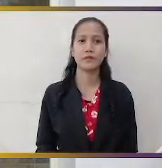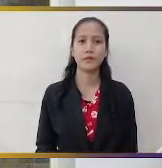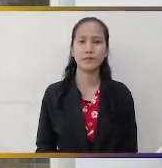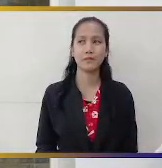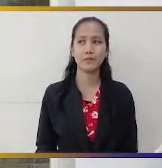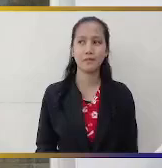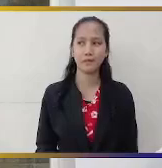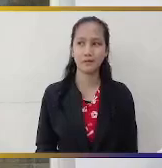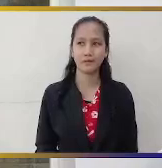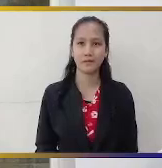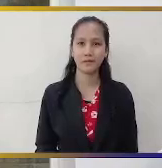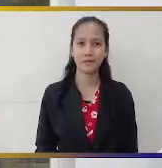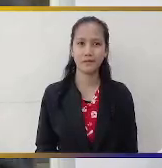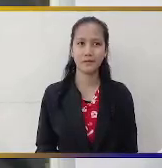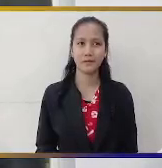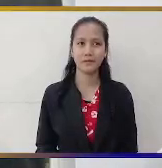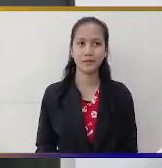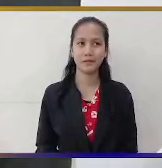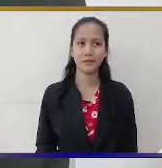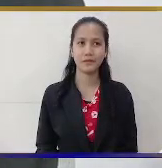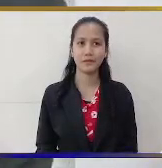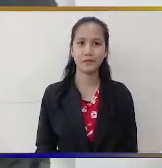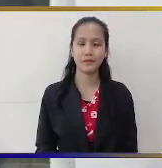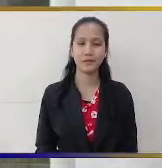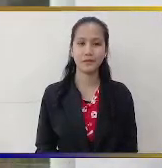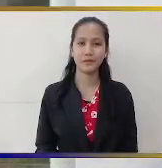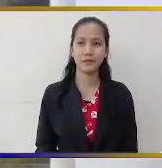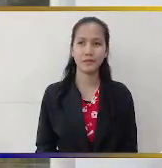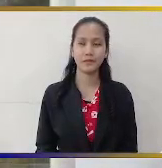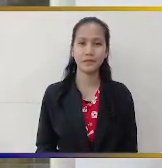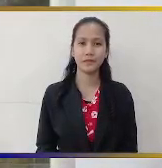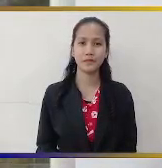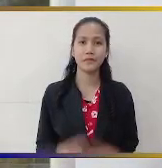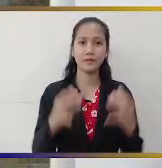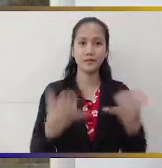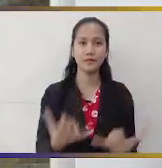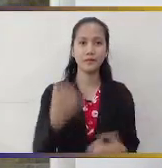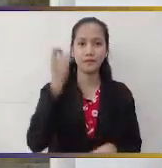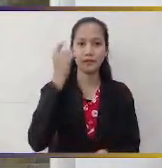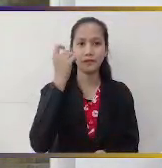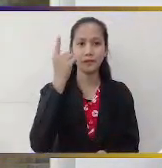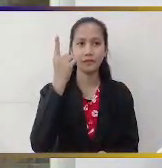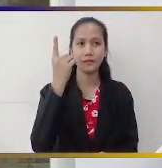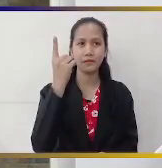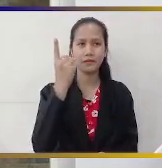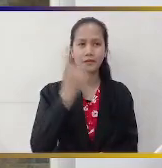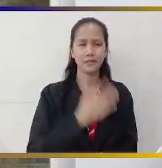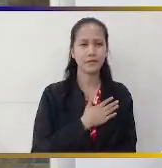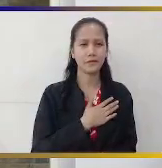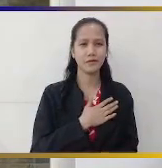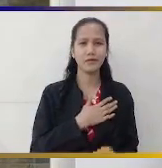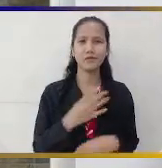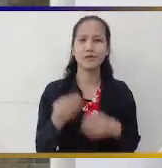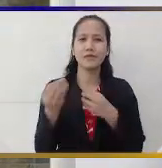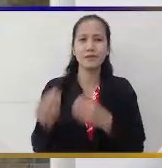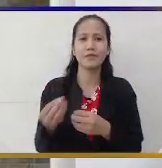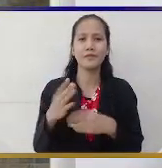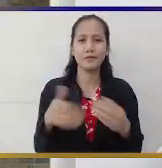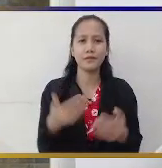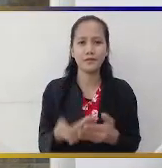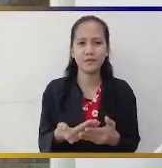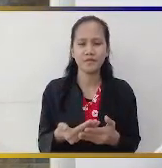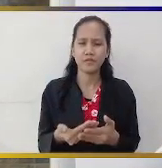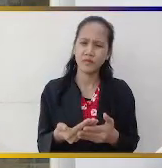You don't say that to God and not get the blessing. Now look, God is saying, I've given you everything. Why can't you learn to